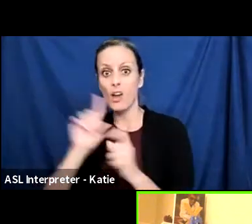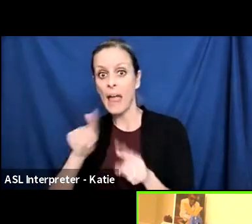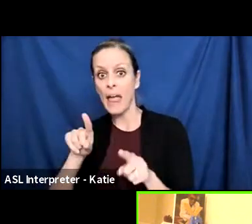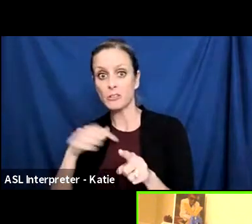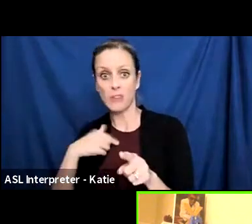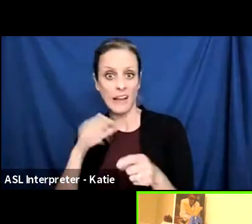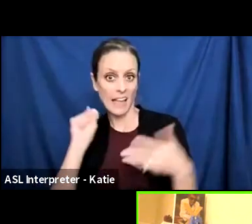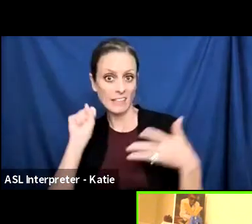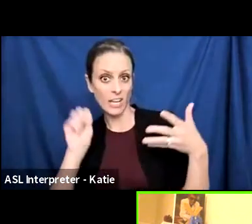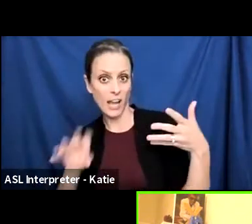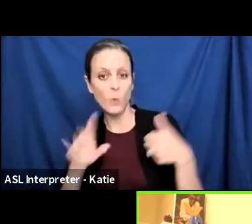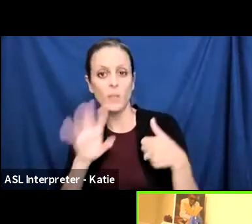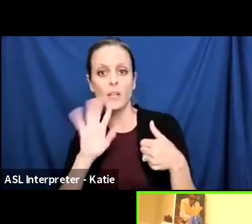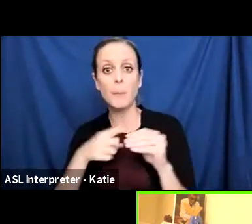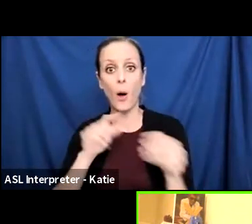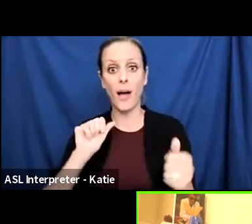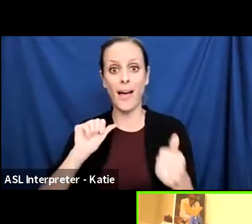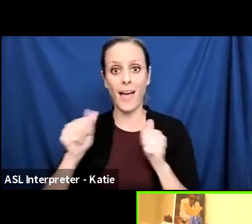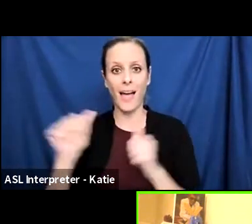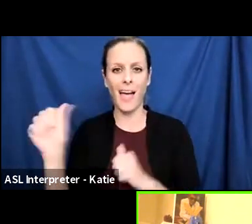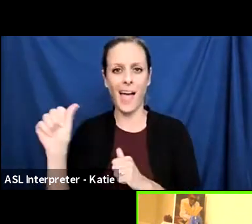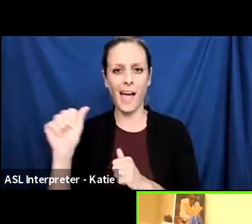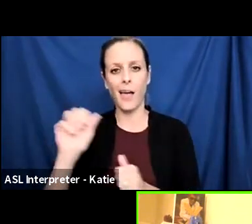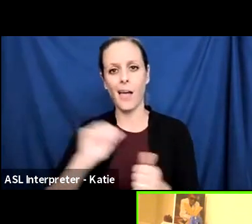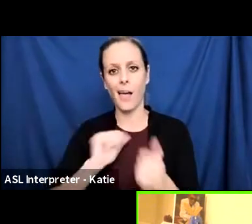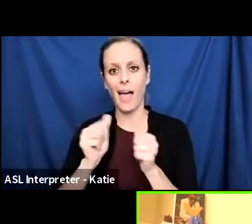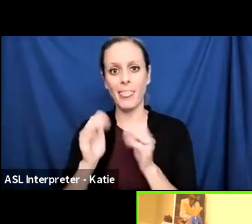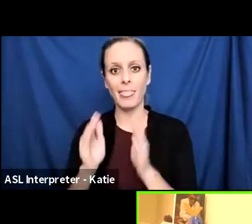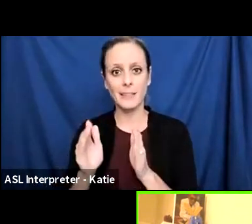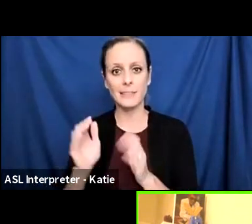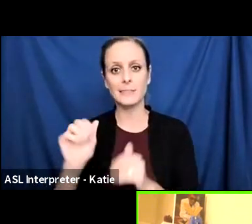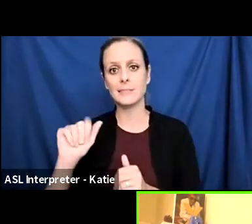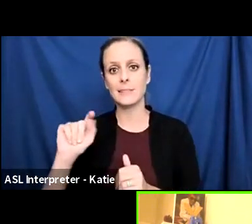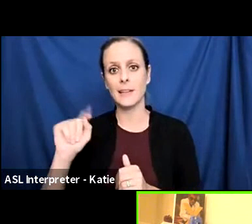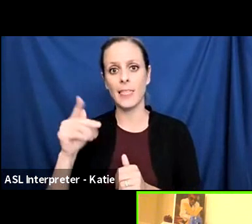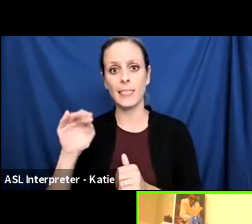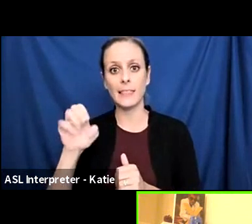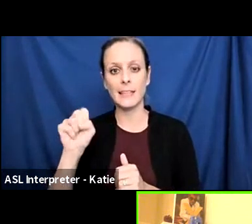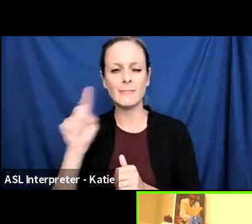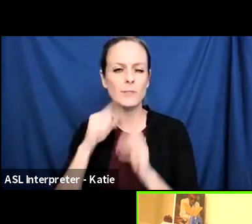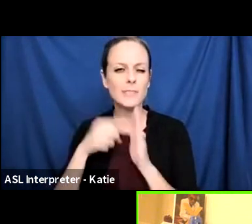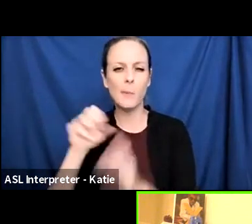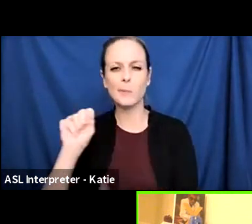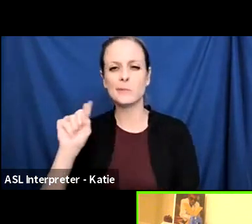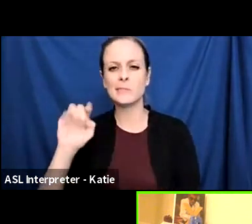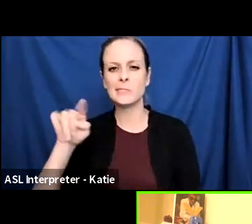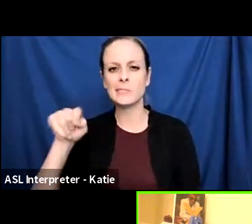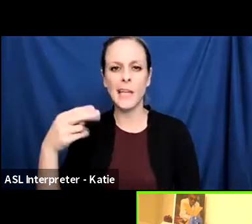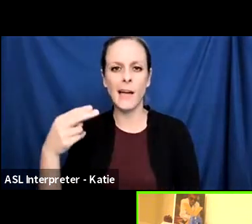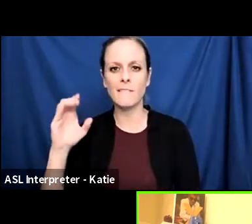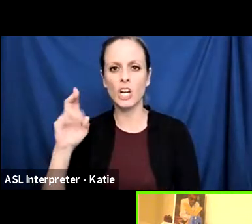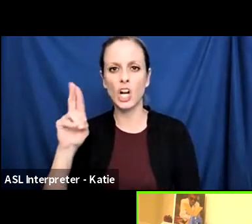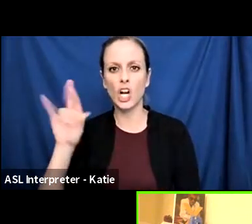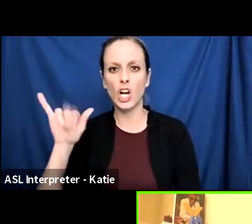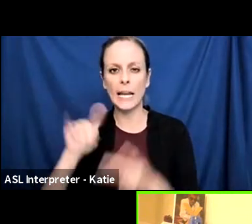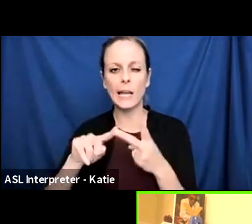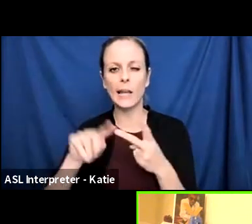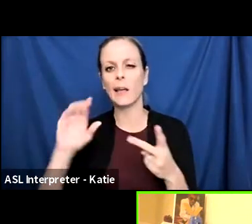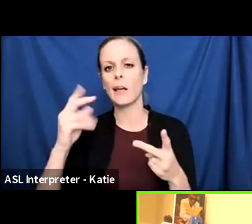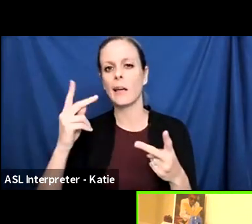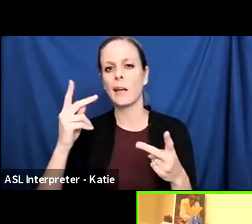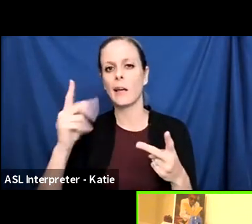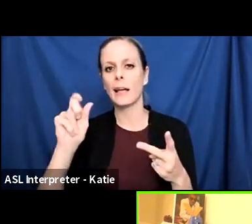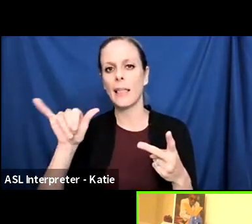Yeah. We talked about athletes in the community that are trusted. We talked about Steph Curry. We talked about Klay Thompson. We also talked about